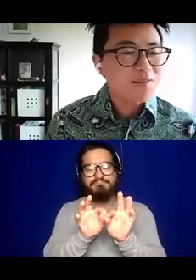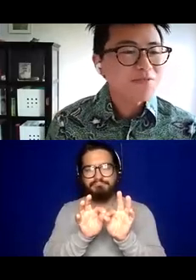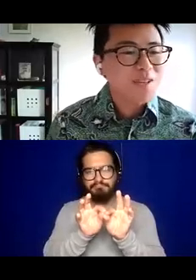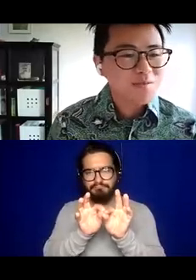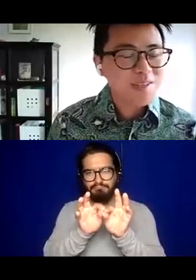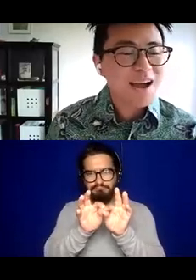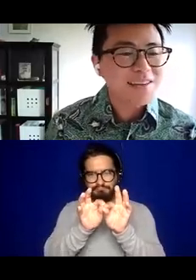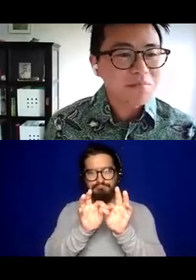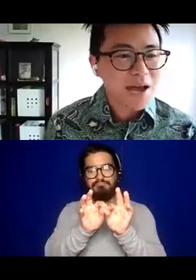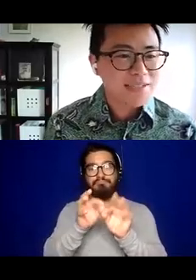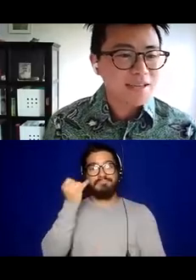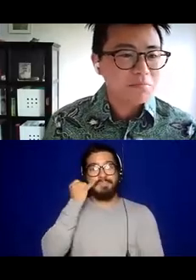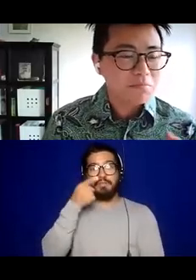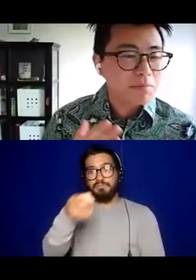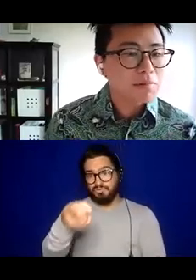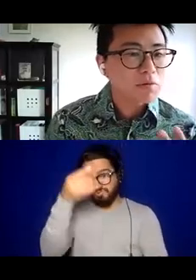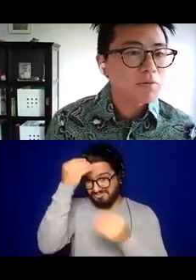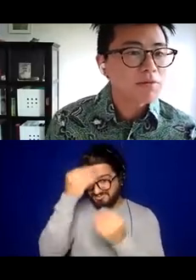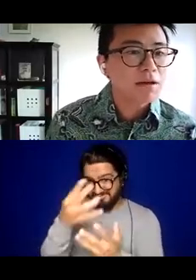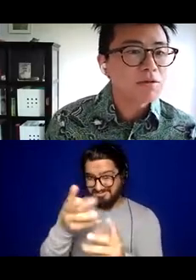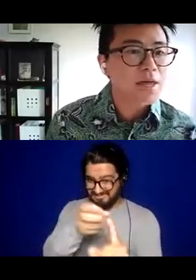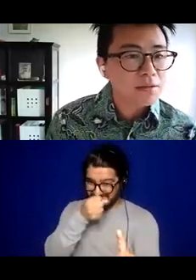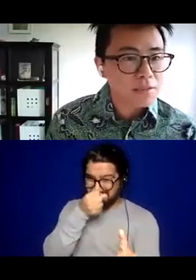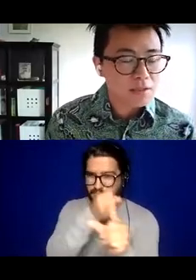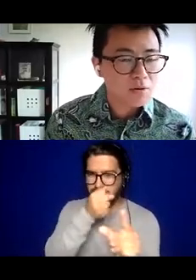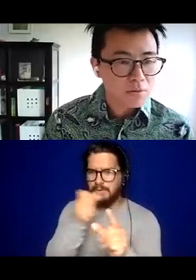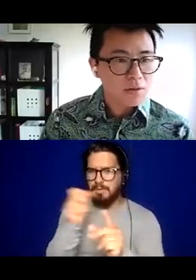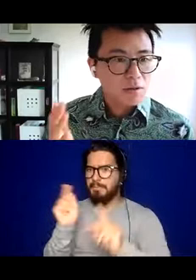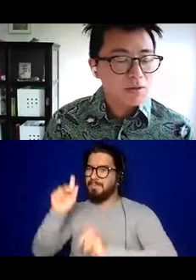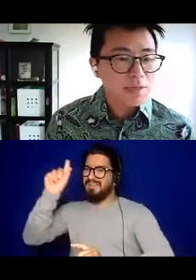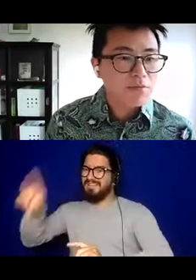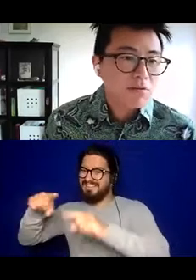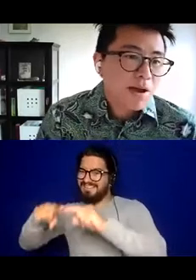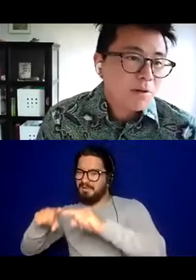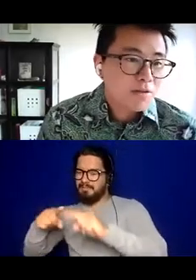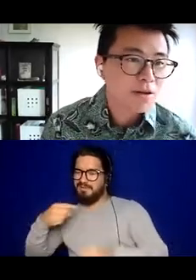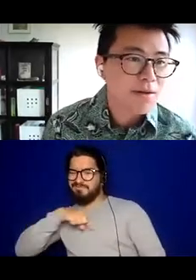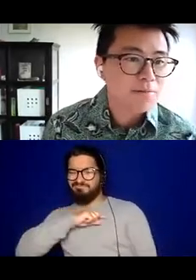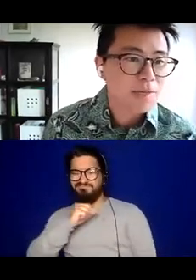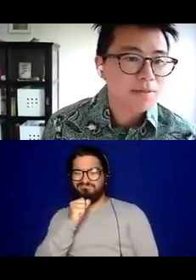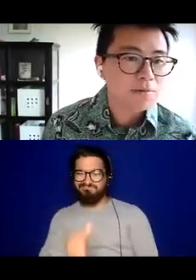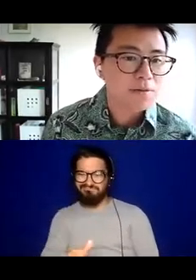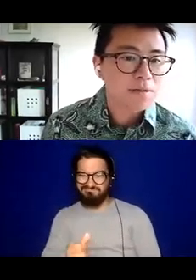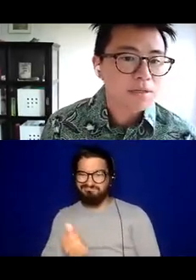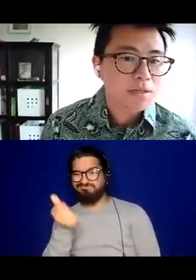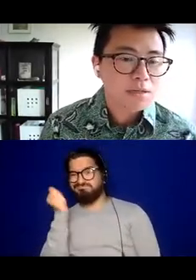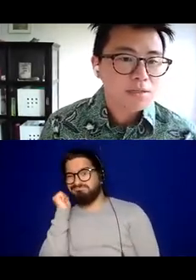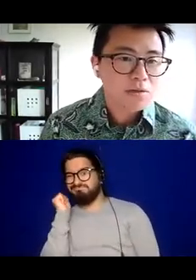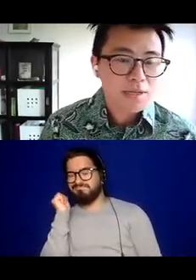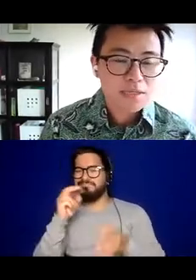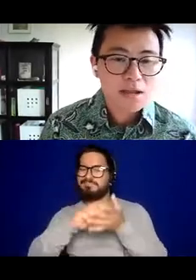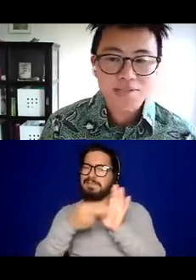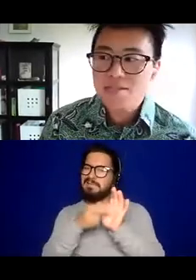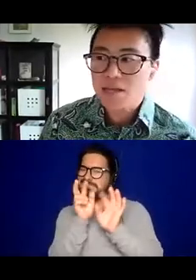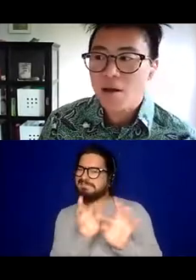if your information was highly impacted, then maybe people will rely on you less. So you want to be careful about what you share in that way too. So